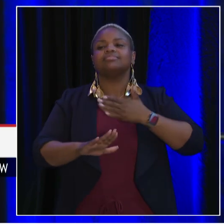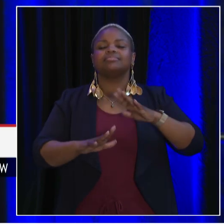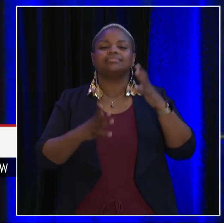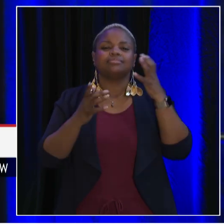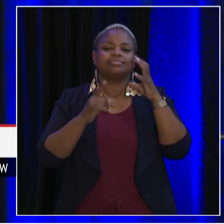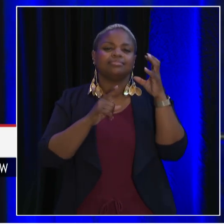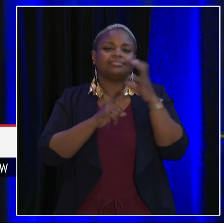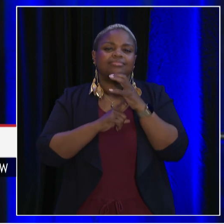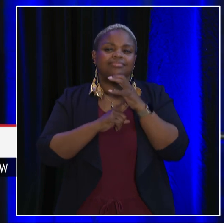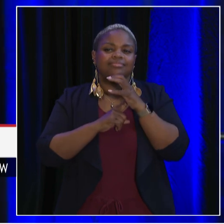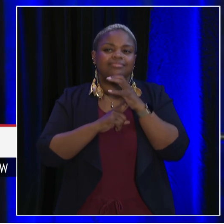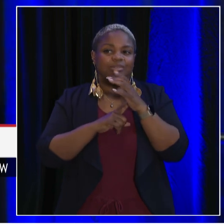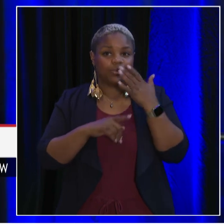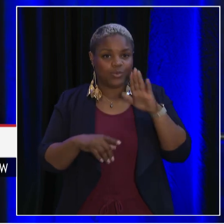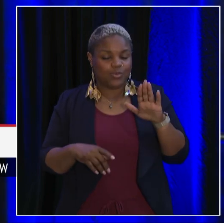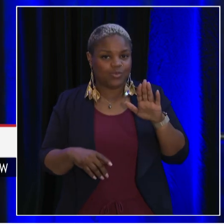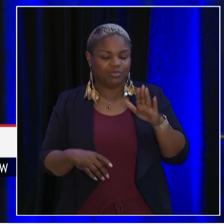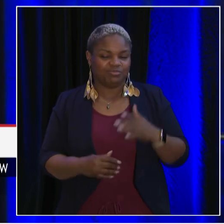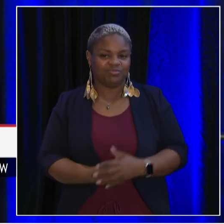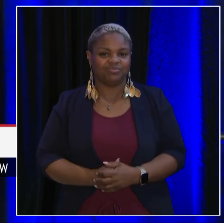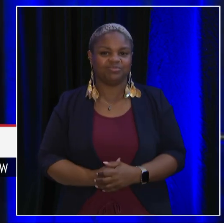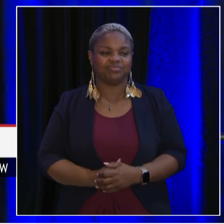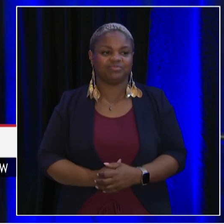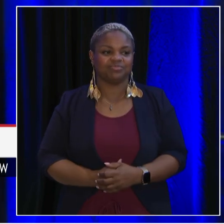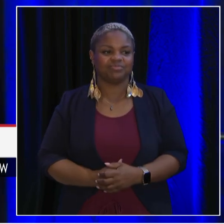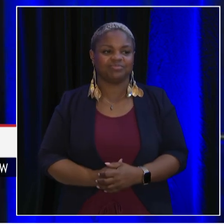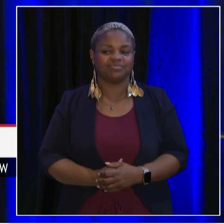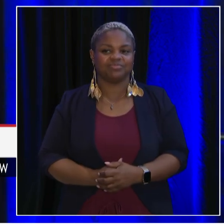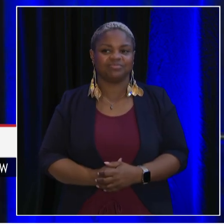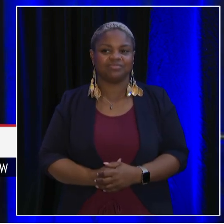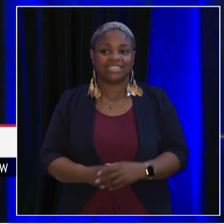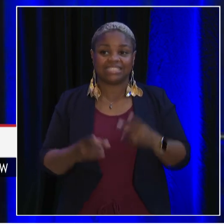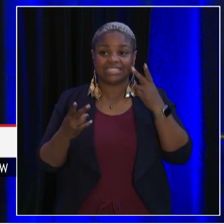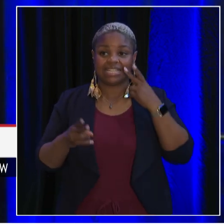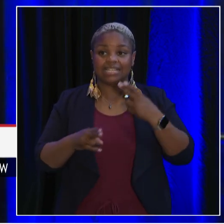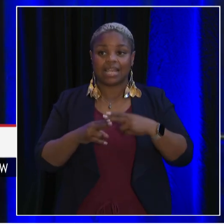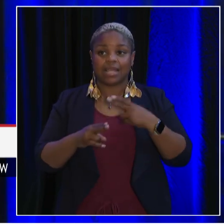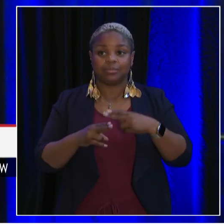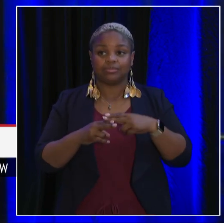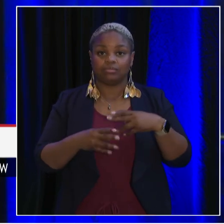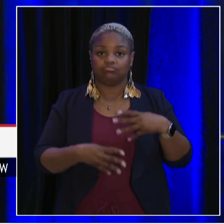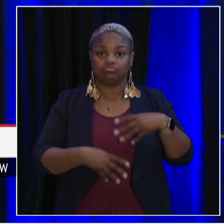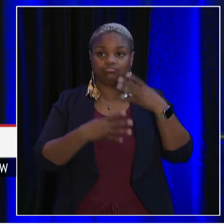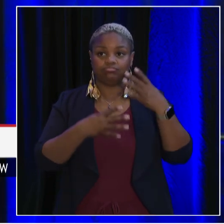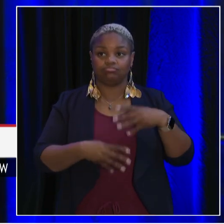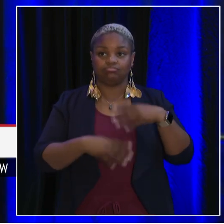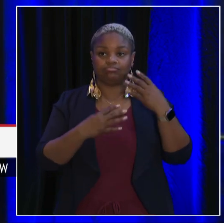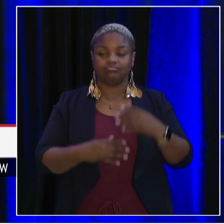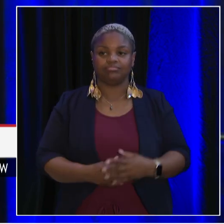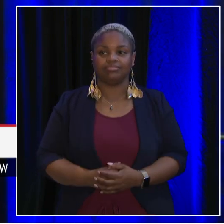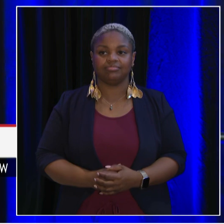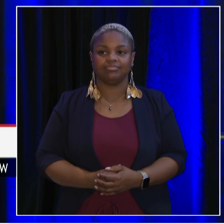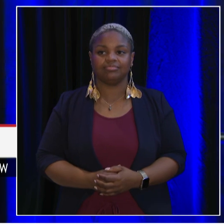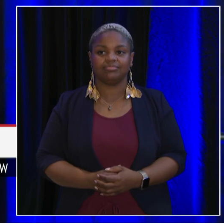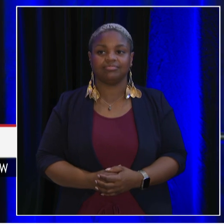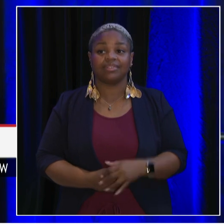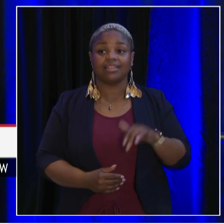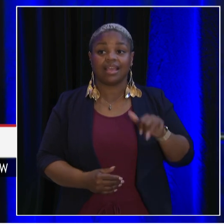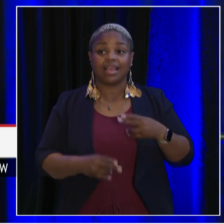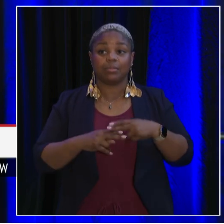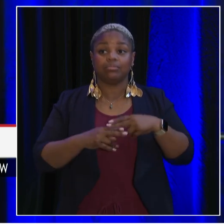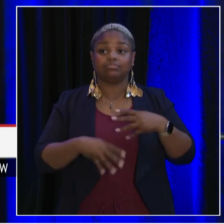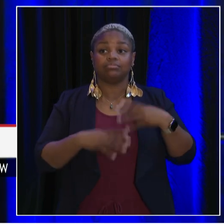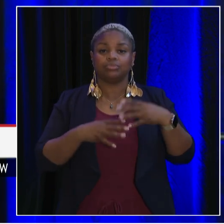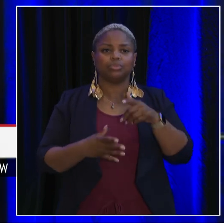events. Does it all. If you saw on the screens, there were names on the screens. The names on the screens were the